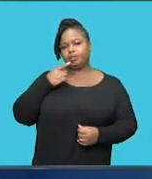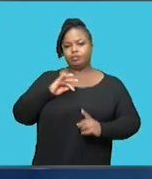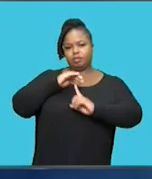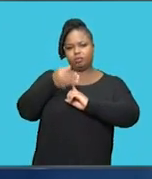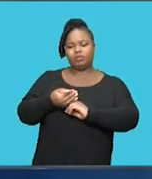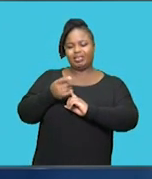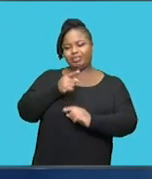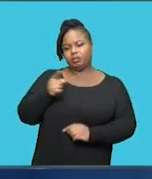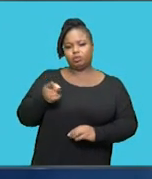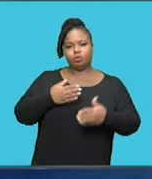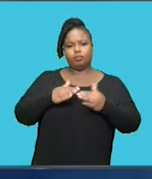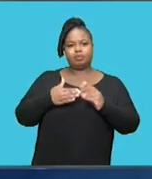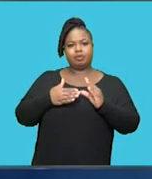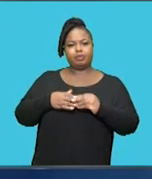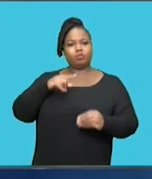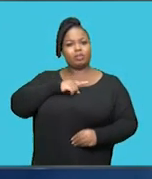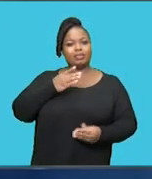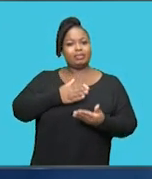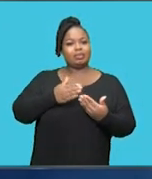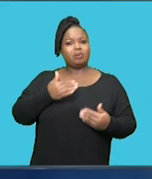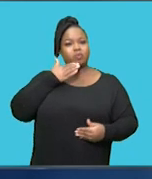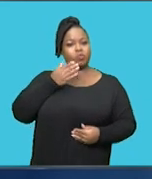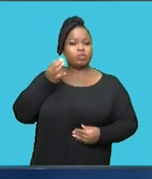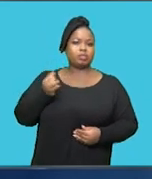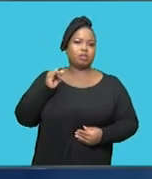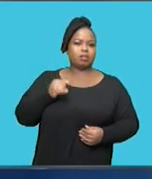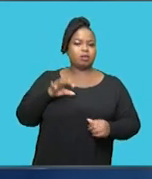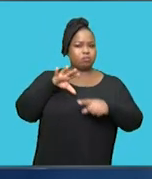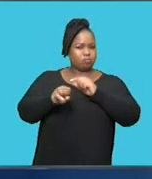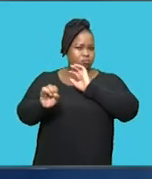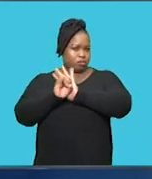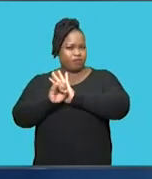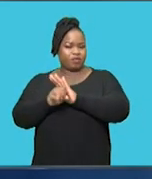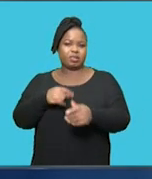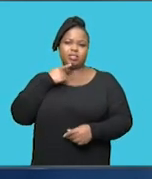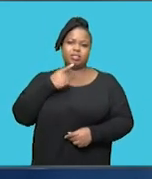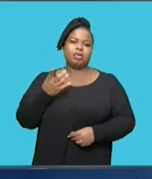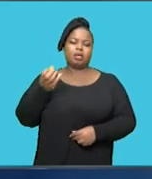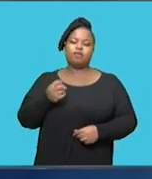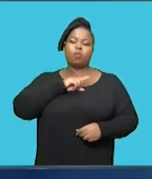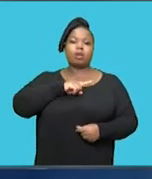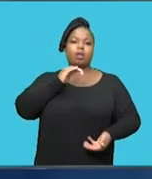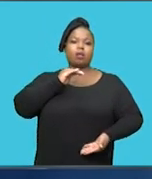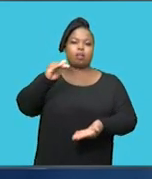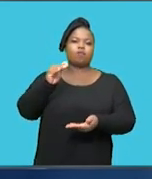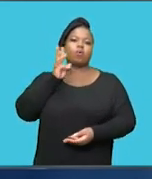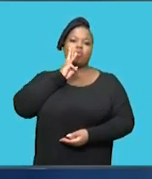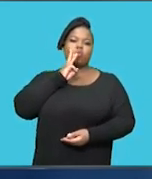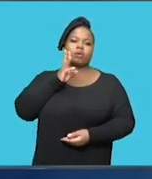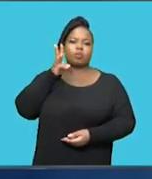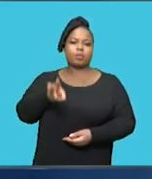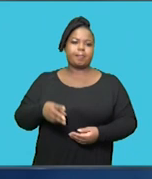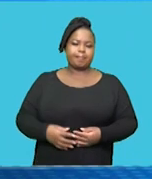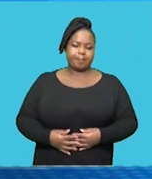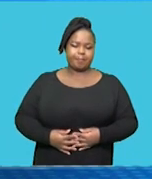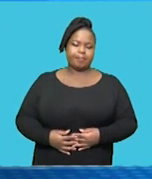lefu lena e bang ba iphumana ba ena le tshwaetso ya lona ho tshehetseng ka ditanka tsa metsi le ditshebeletso tsa bophelo bo